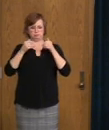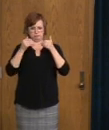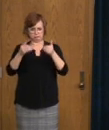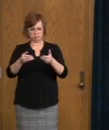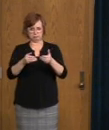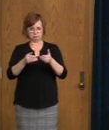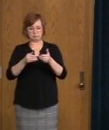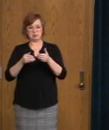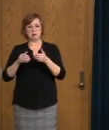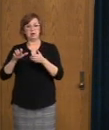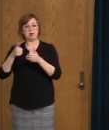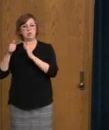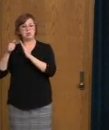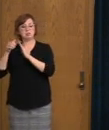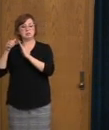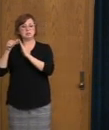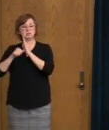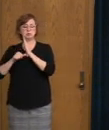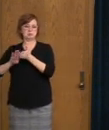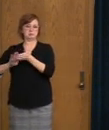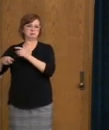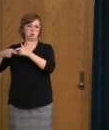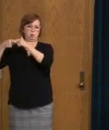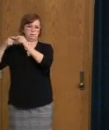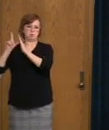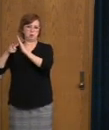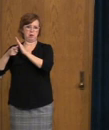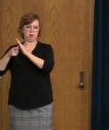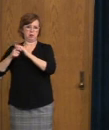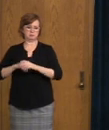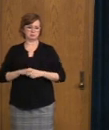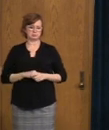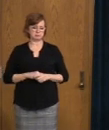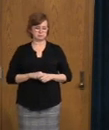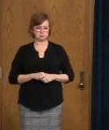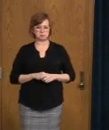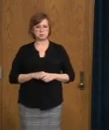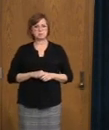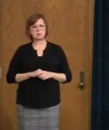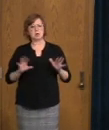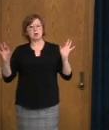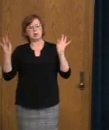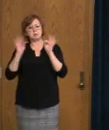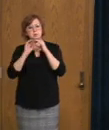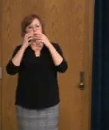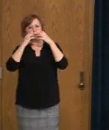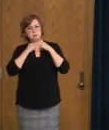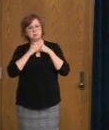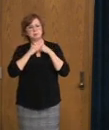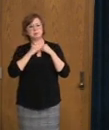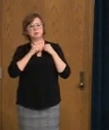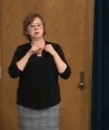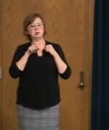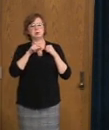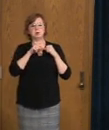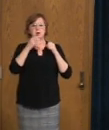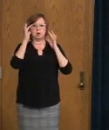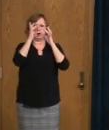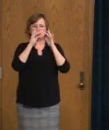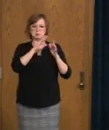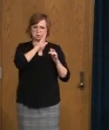provide the resources and the capacity to create acute beds as well as ICU capacity in our facilities